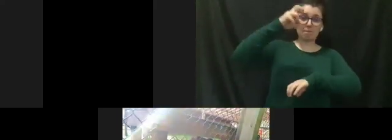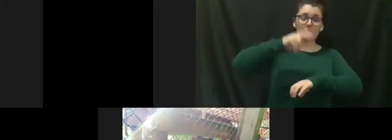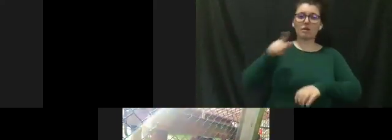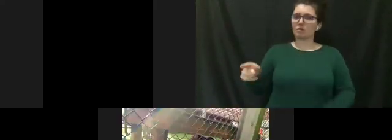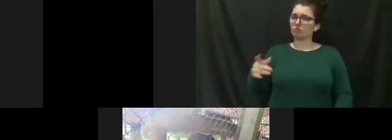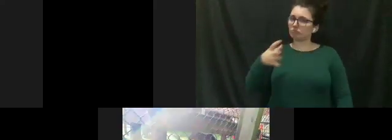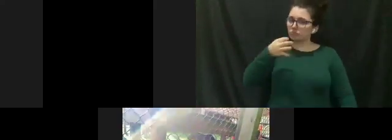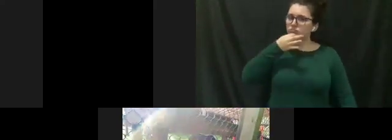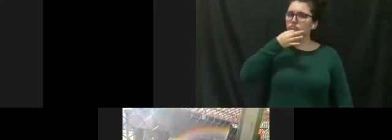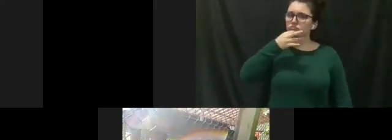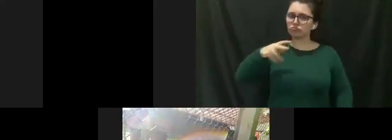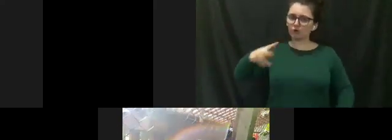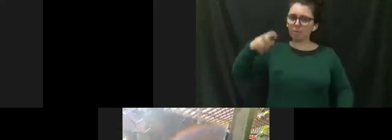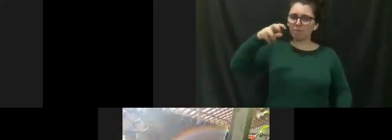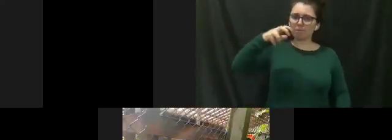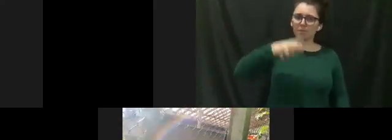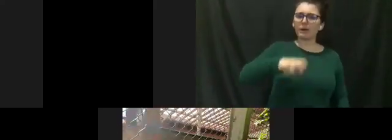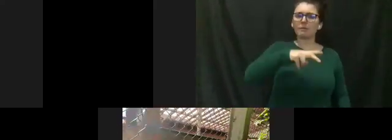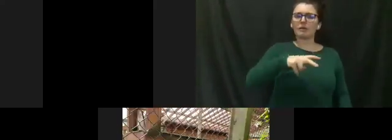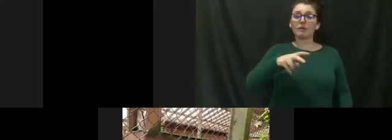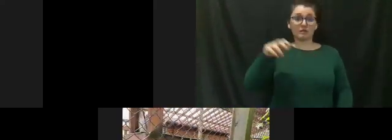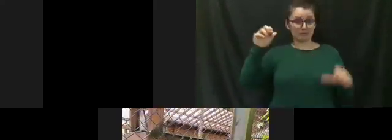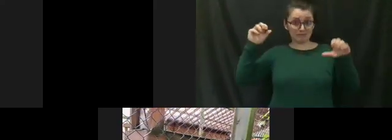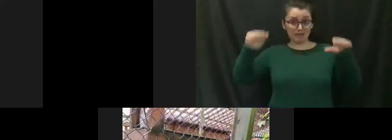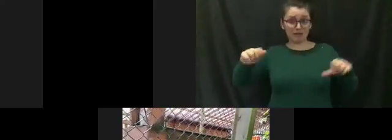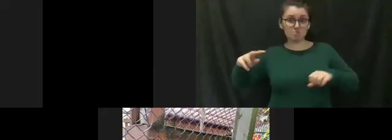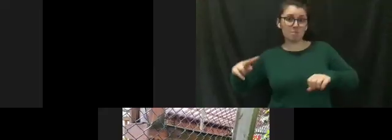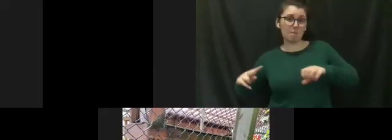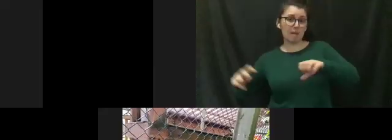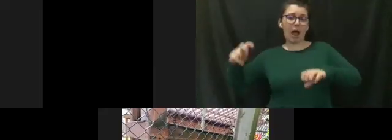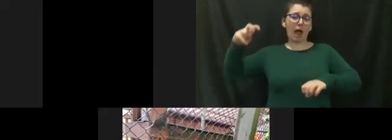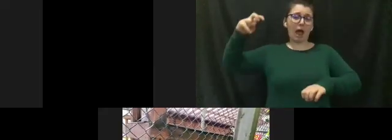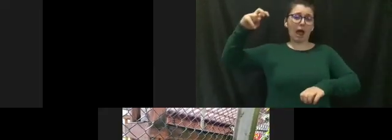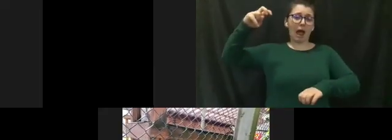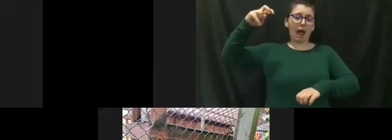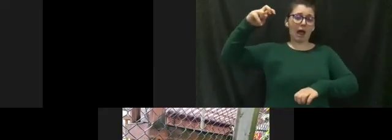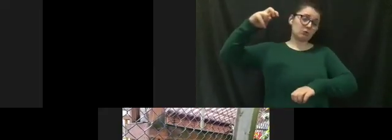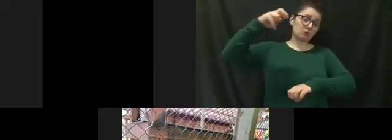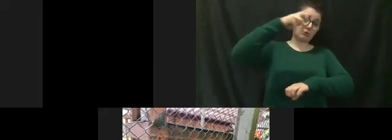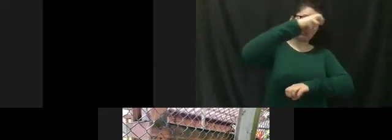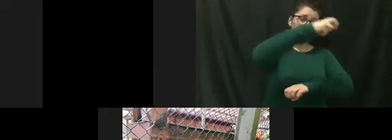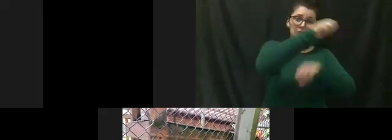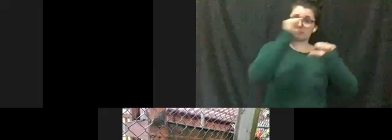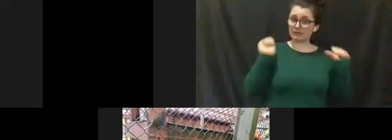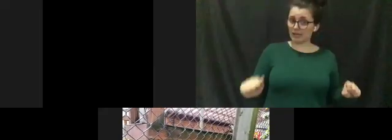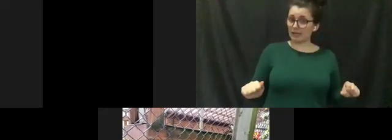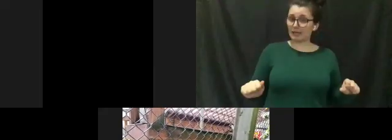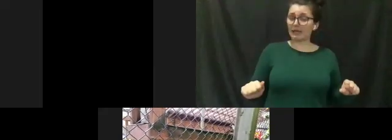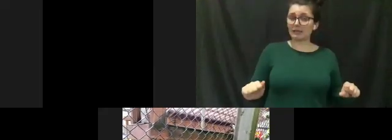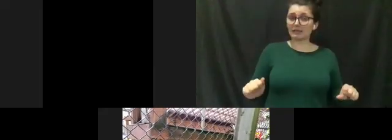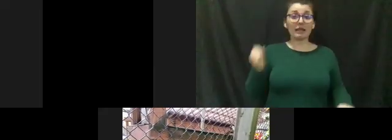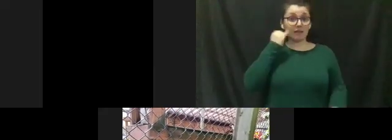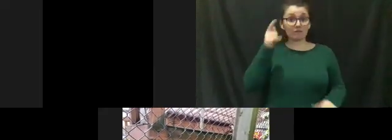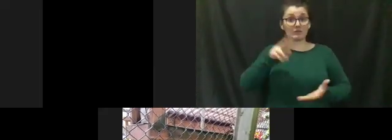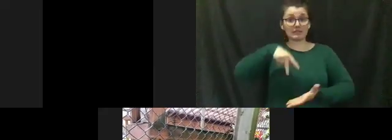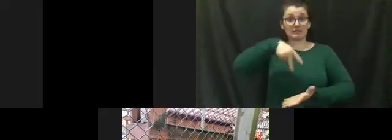jumpers. They can not only jump really high up in the air, but they can also jump really far. So if you're standing up, if your parents probably around